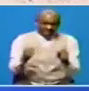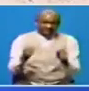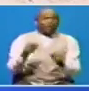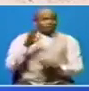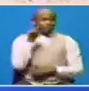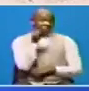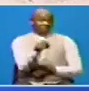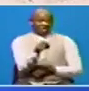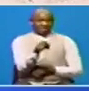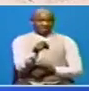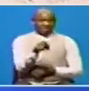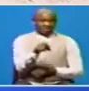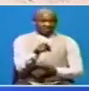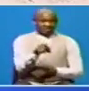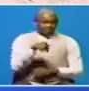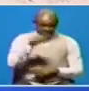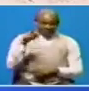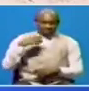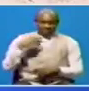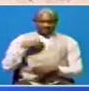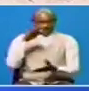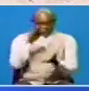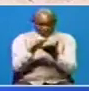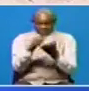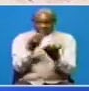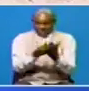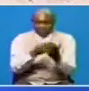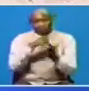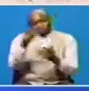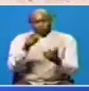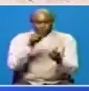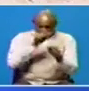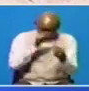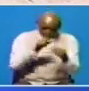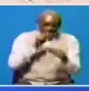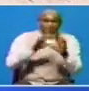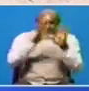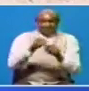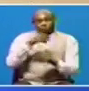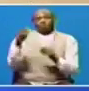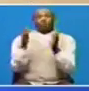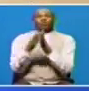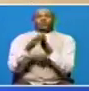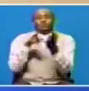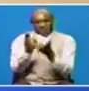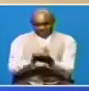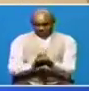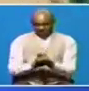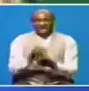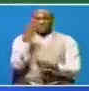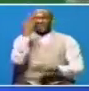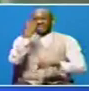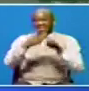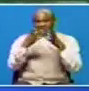utabidi wa reduce expenses zao so that wakakalculate ya budget pia kwenda kwa choo. For close to 3 years